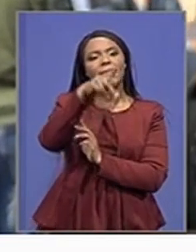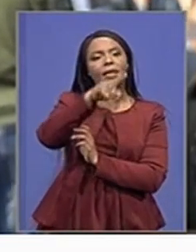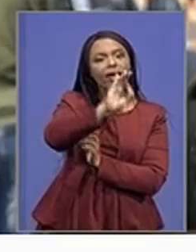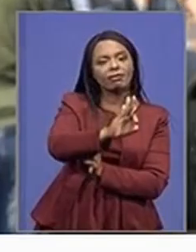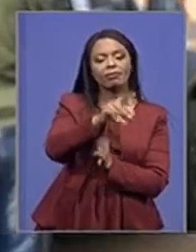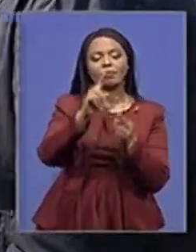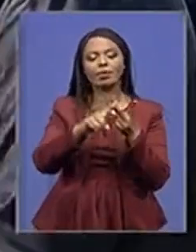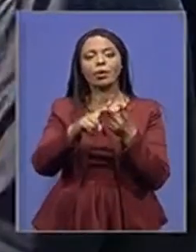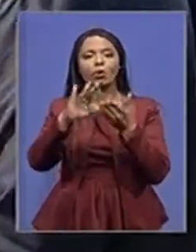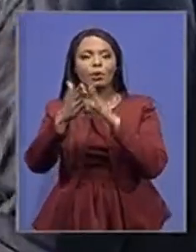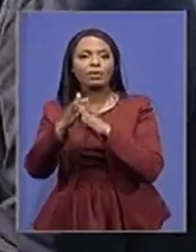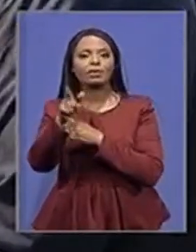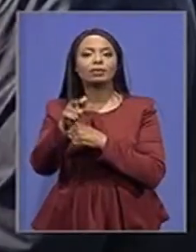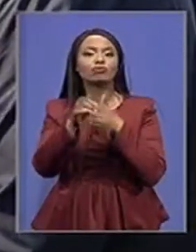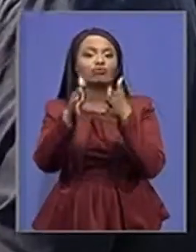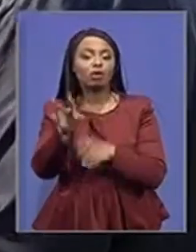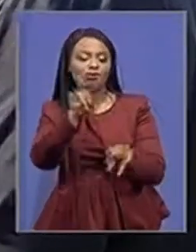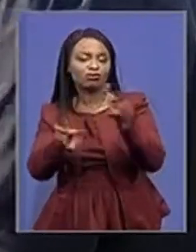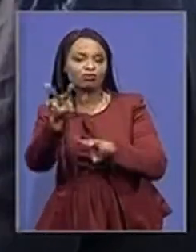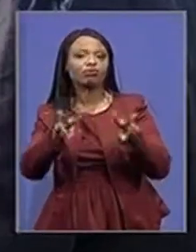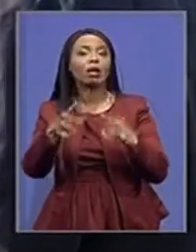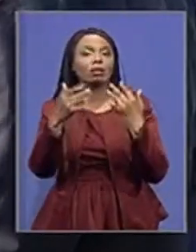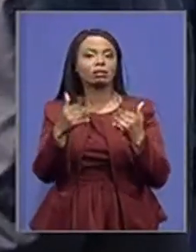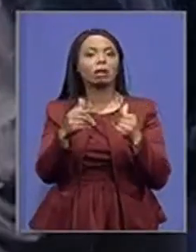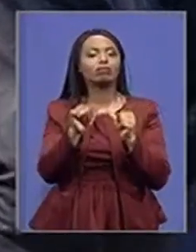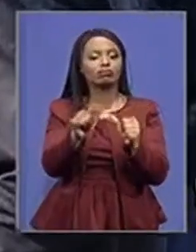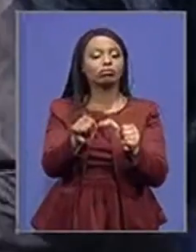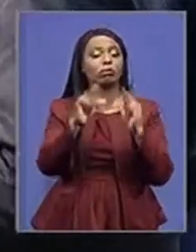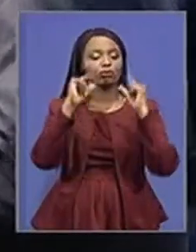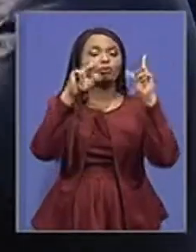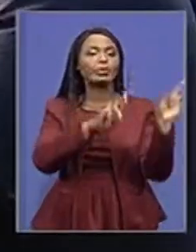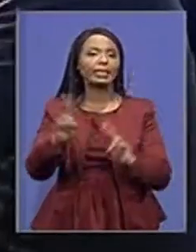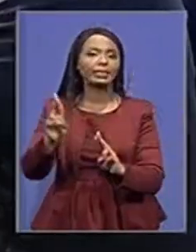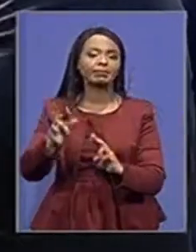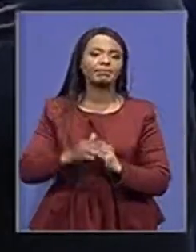and the community patrollers. Mapodisi a solofetswe go tswelela a etse maemo tlhoko.